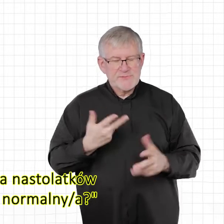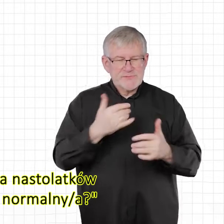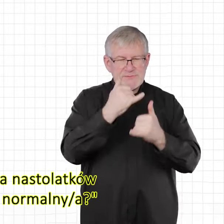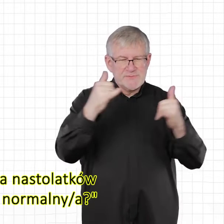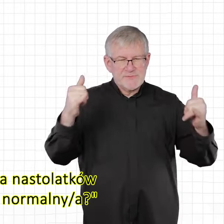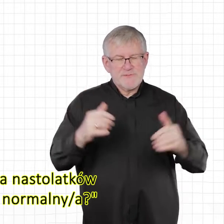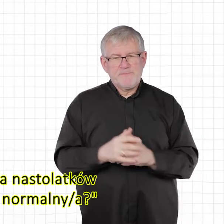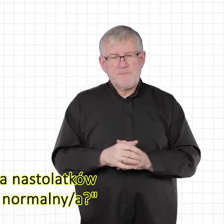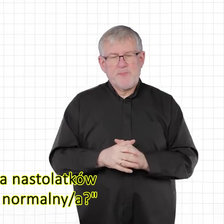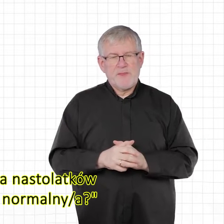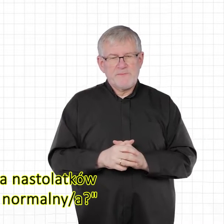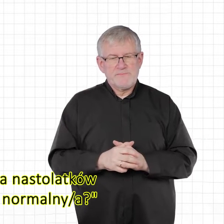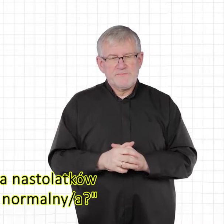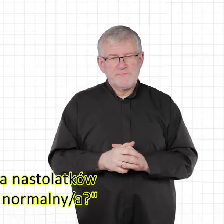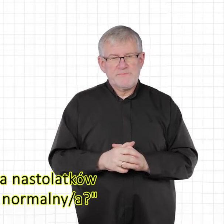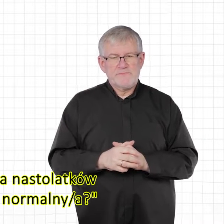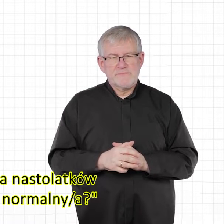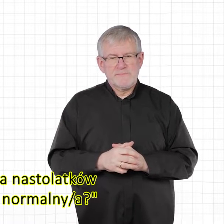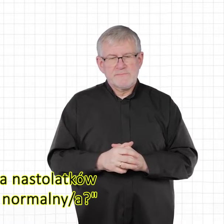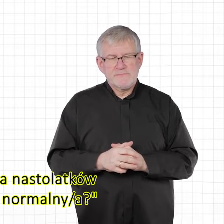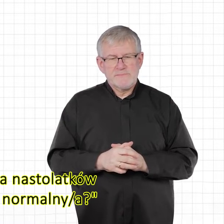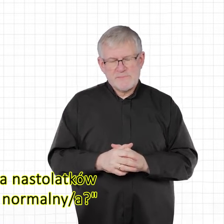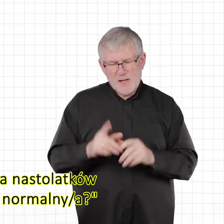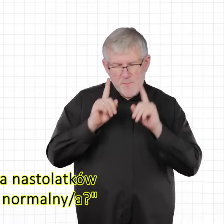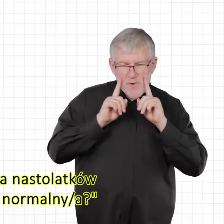we have like very exciting,